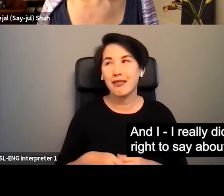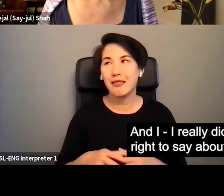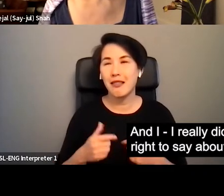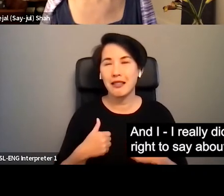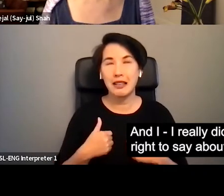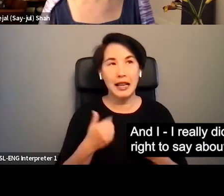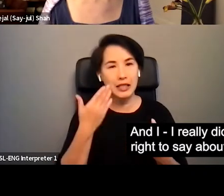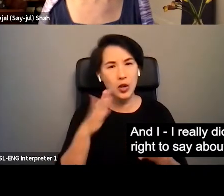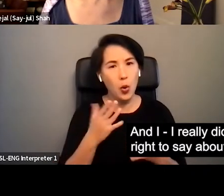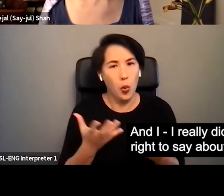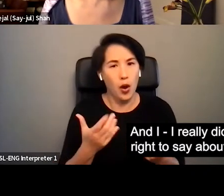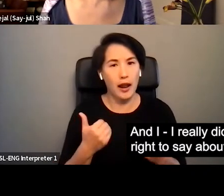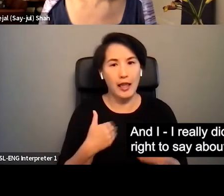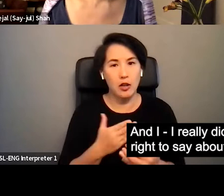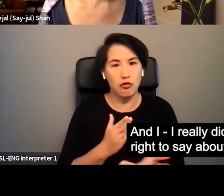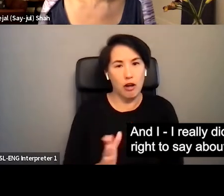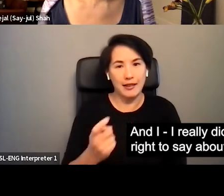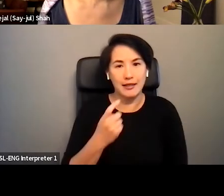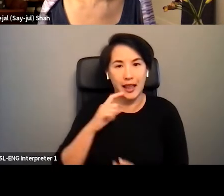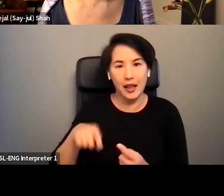say about someone else's